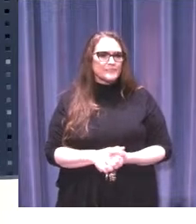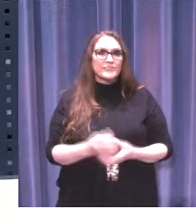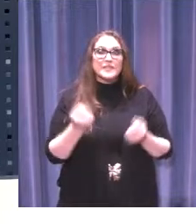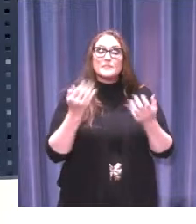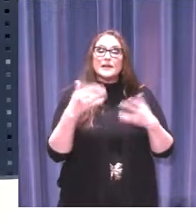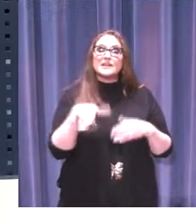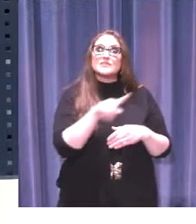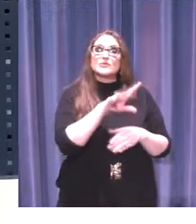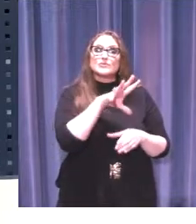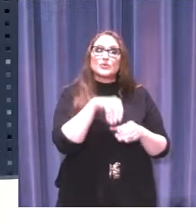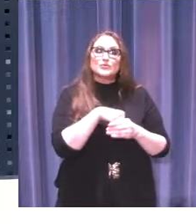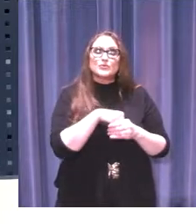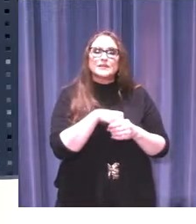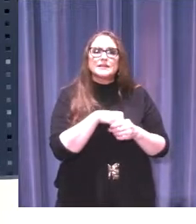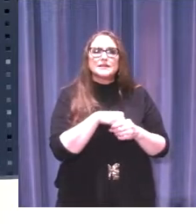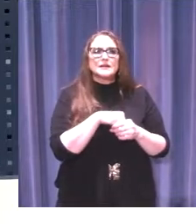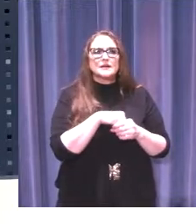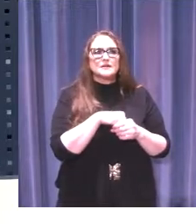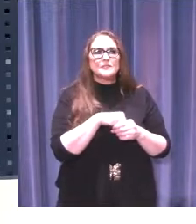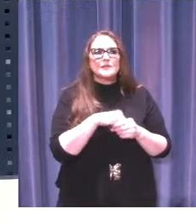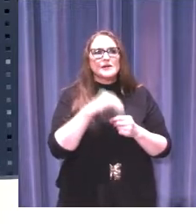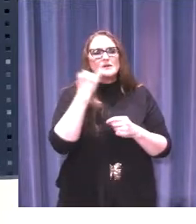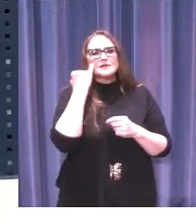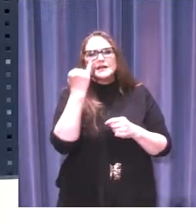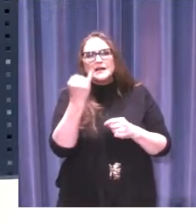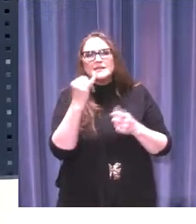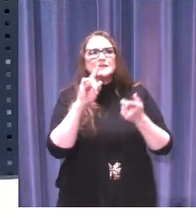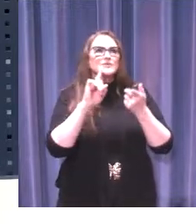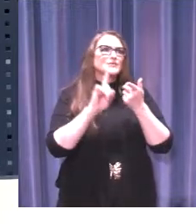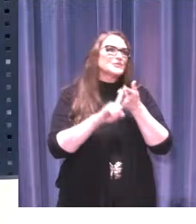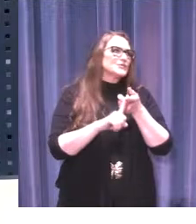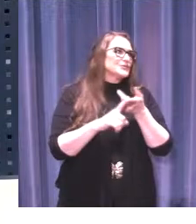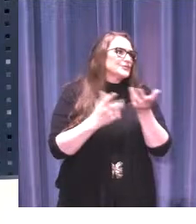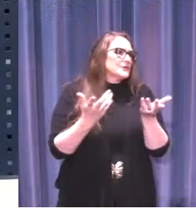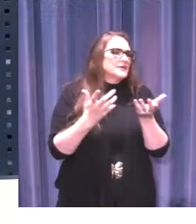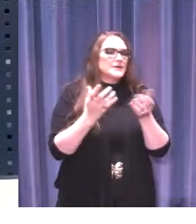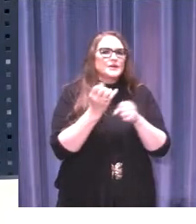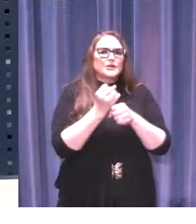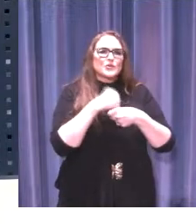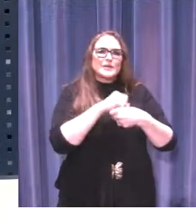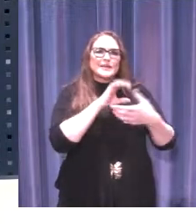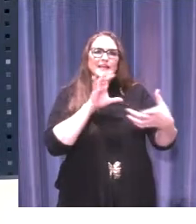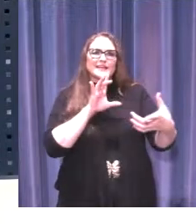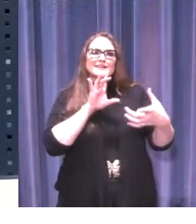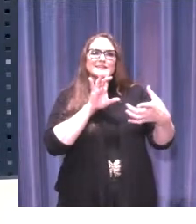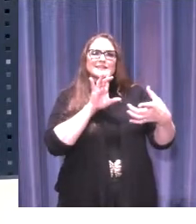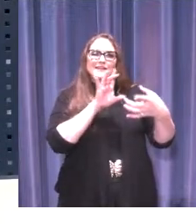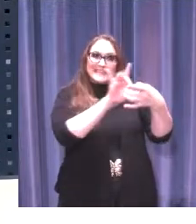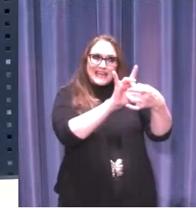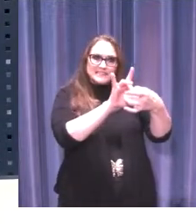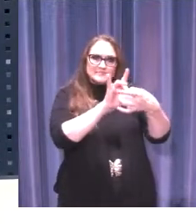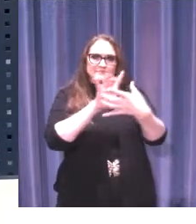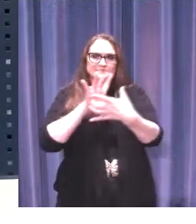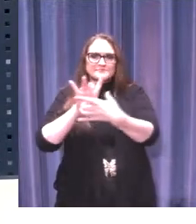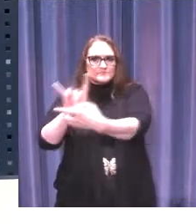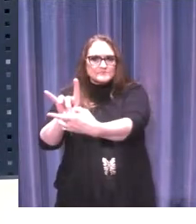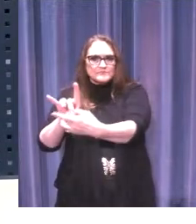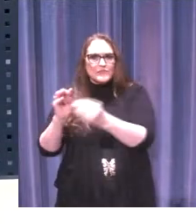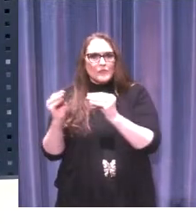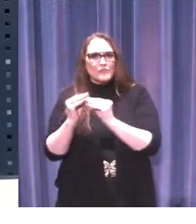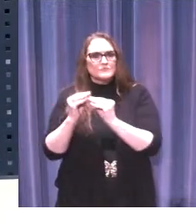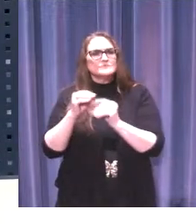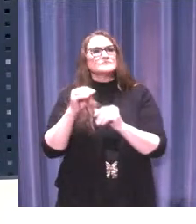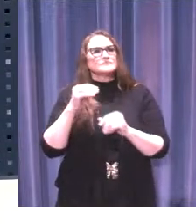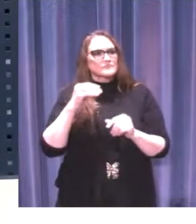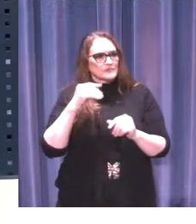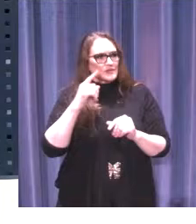them included ideas to create connectivity, further connectivity